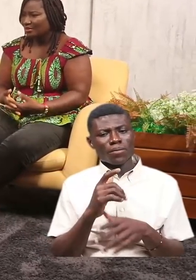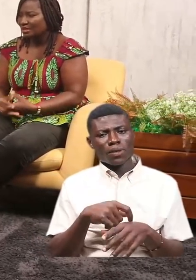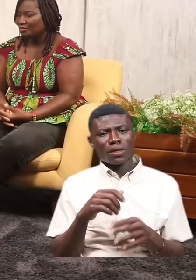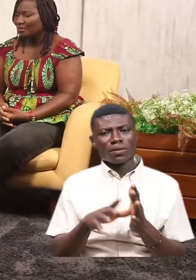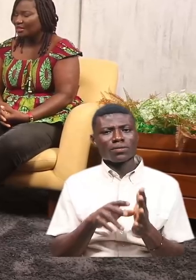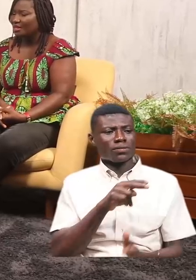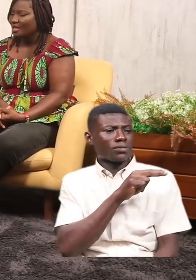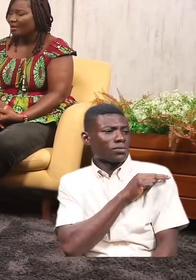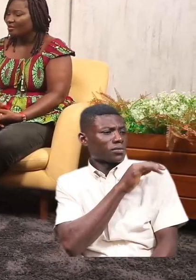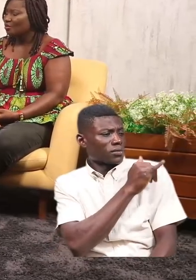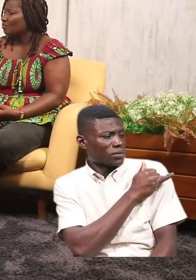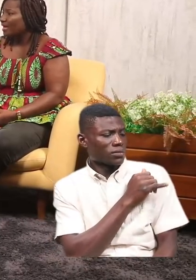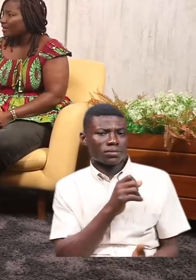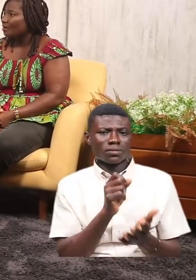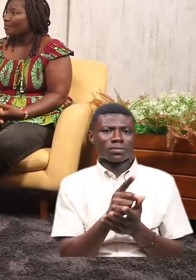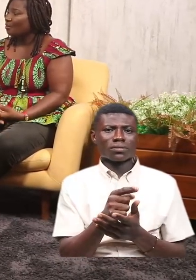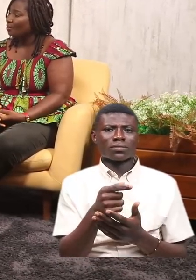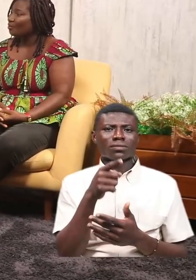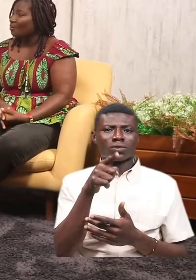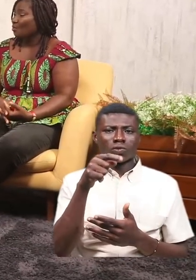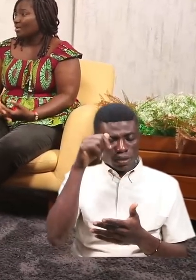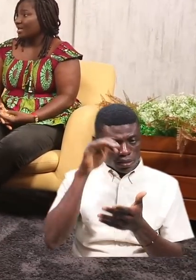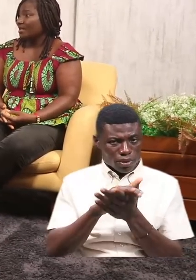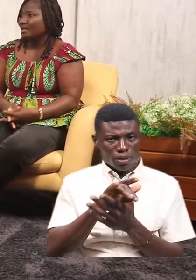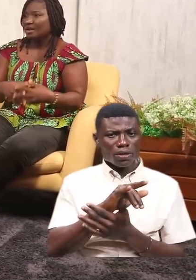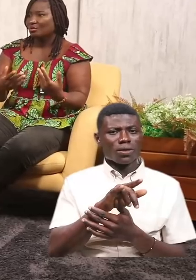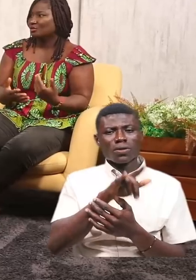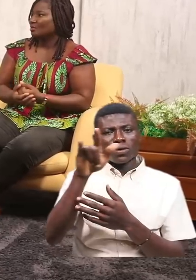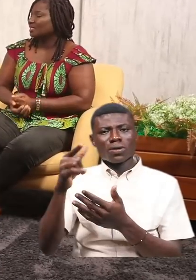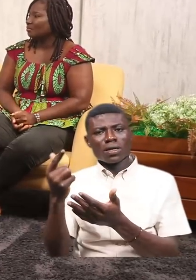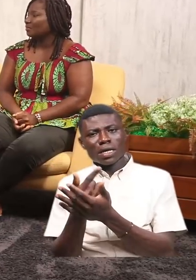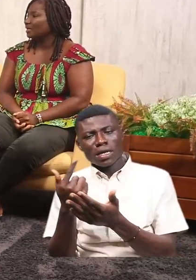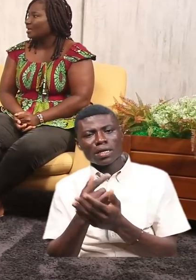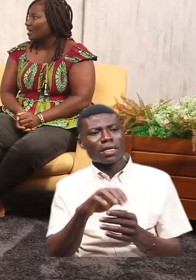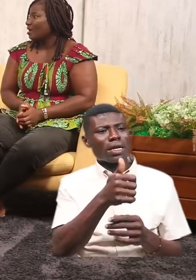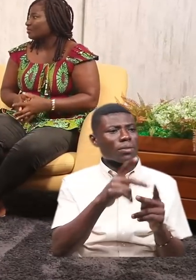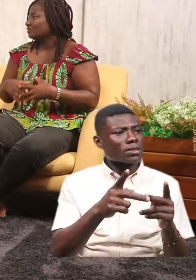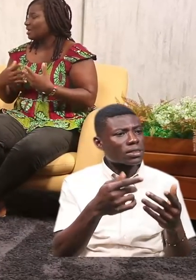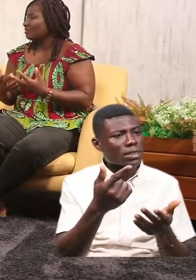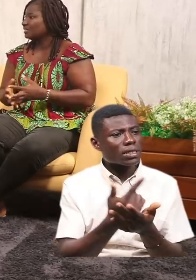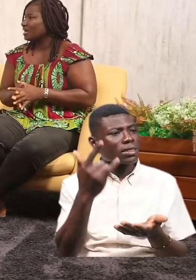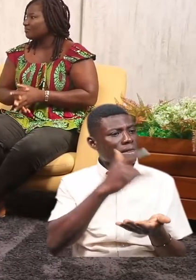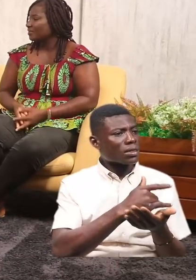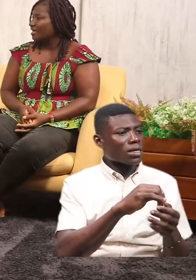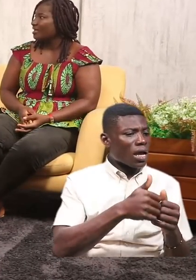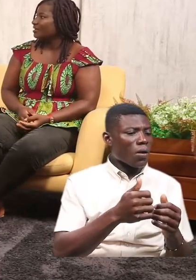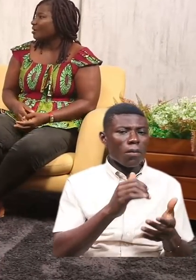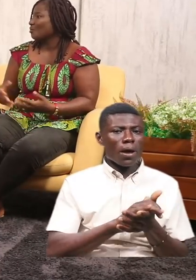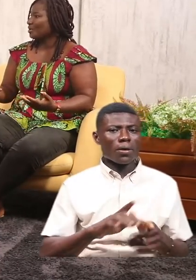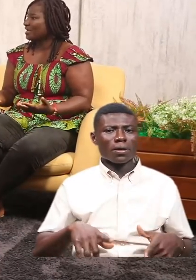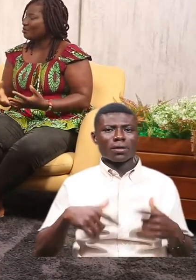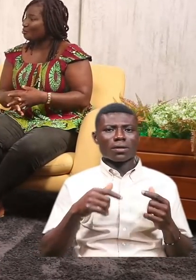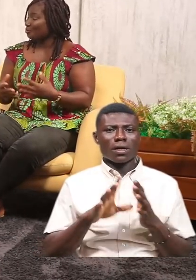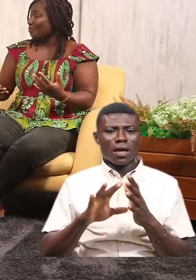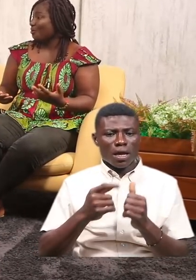nana ya WhatsApp me eh ukunu baga na okọ. Oh, yeah, now go see what's up me. How is married life? Hey,